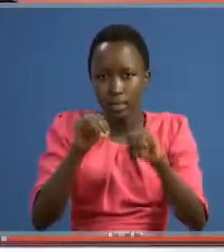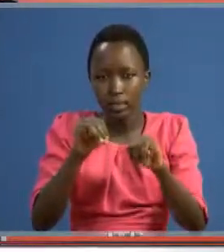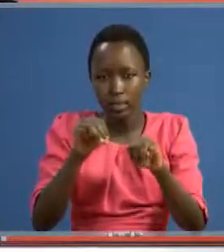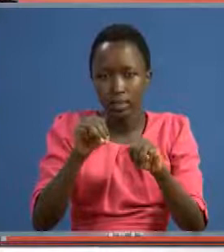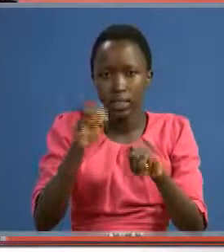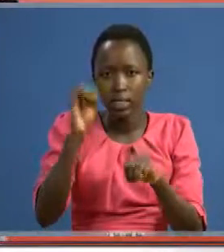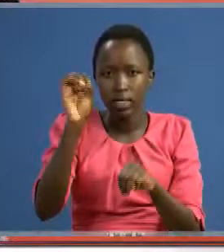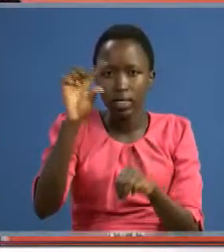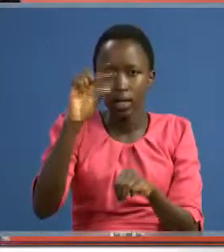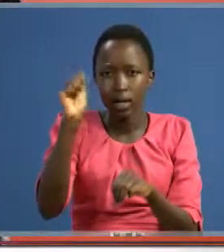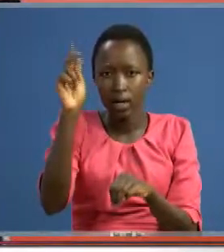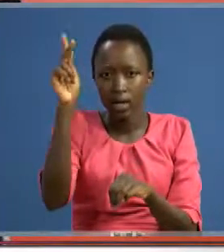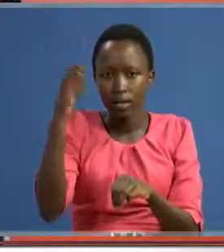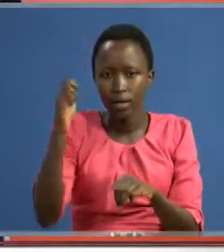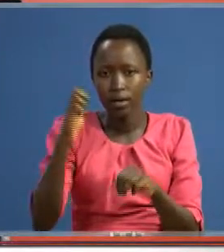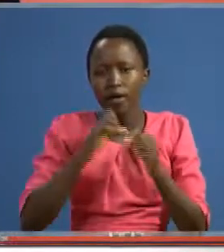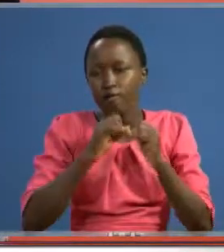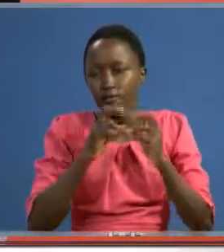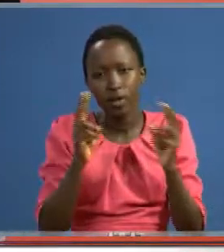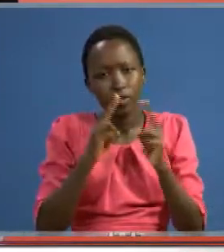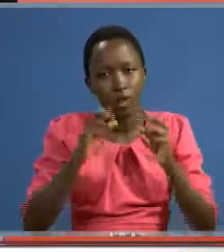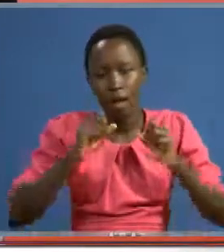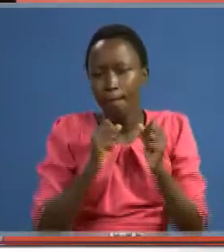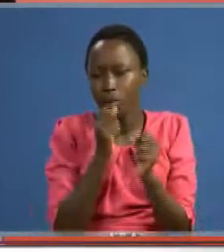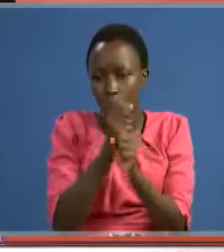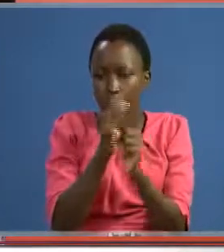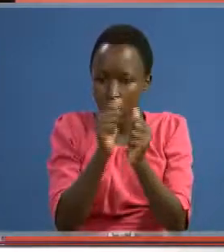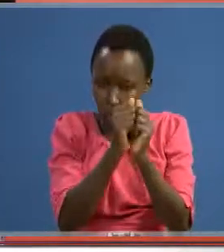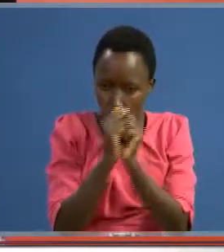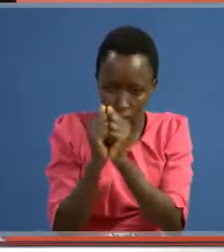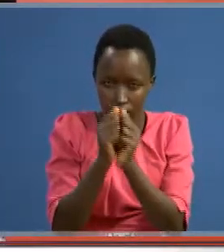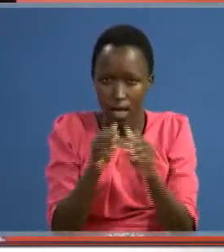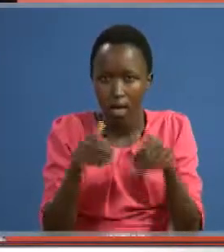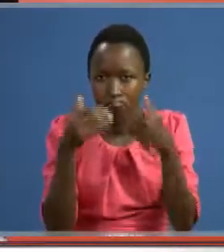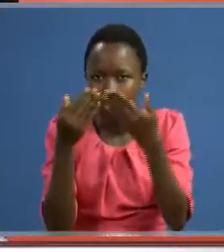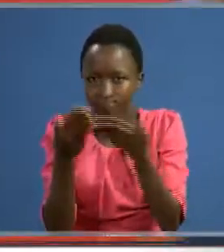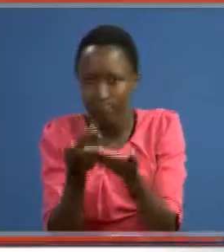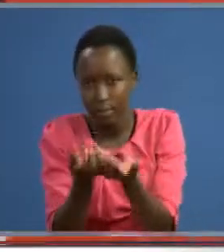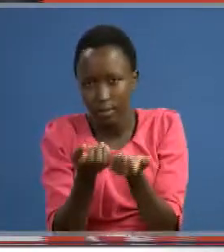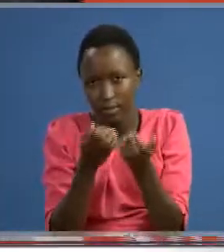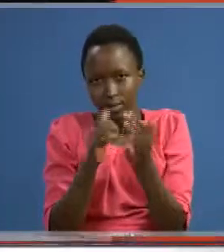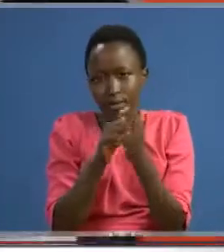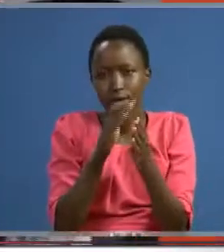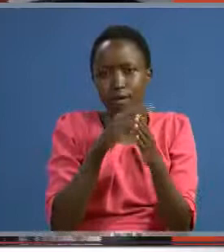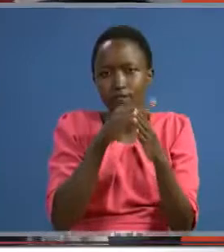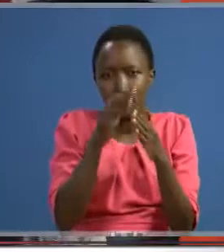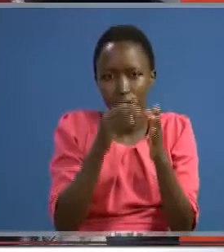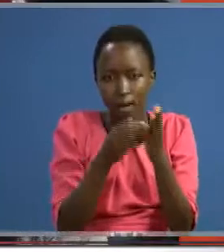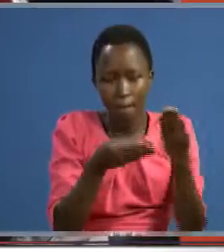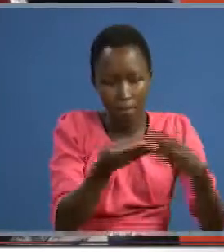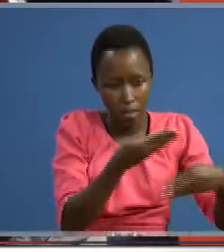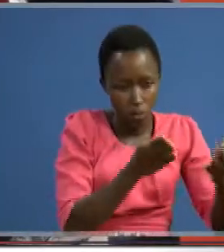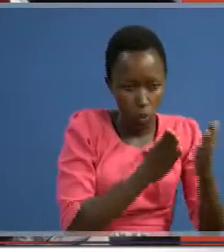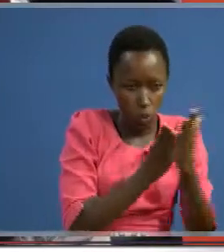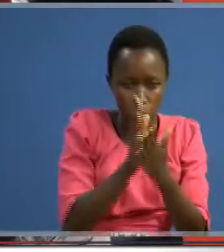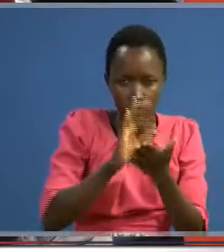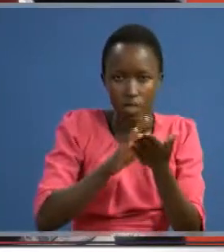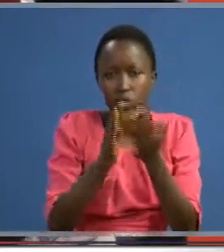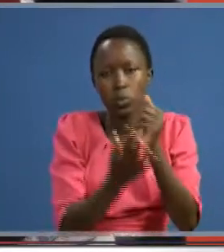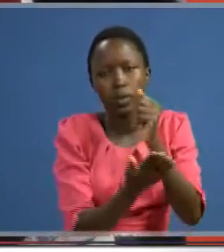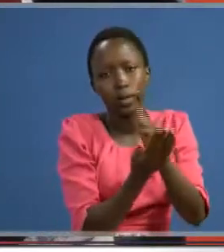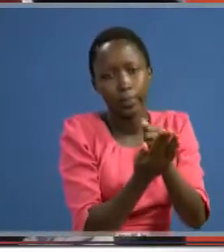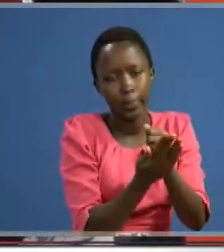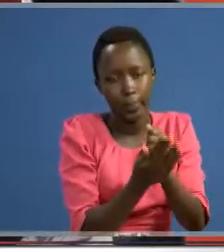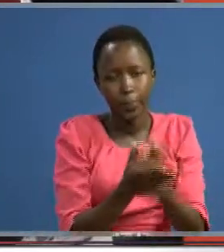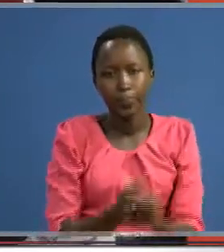indicated that the bank is excited to be partnering with Toyota to provide the much-needed investment to businesses through financial